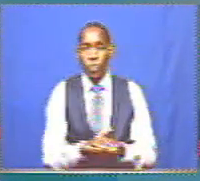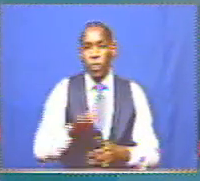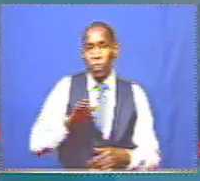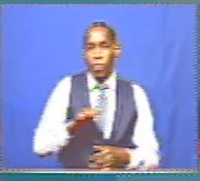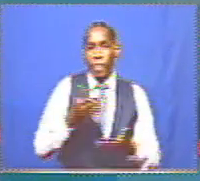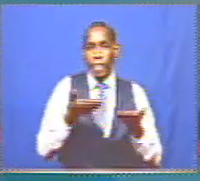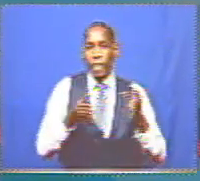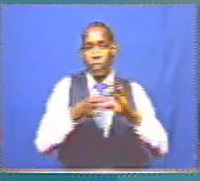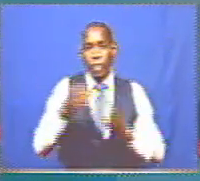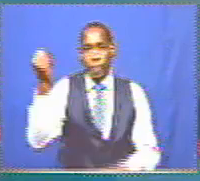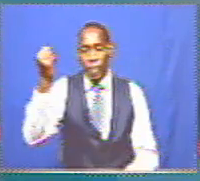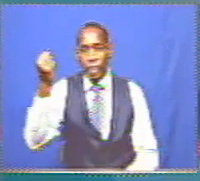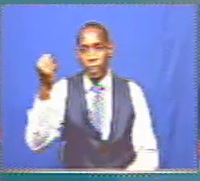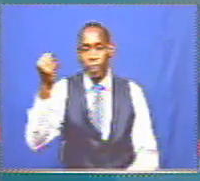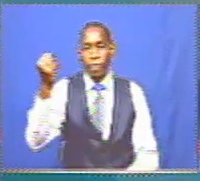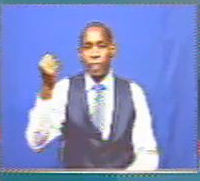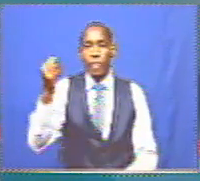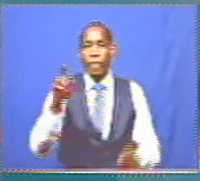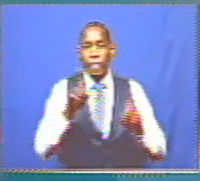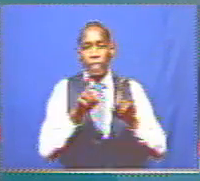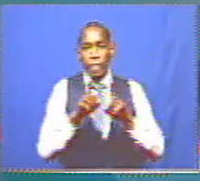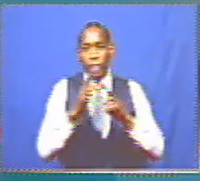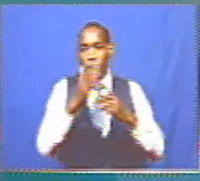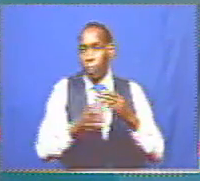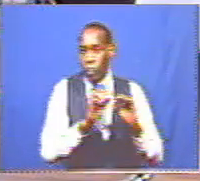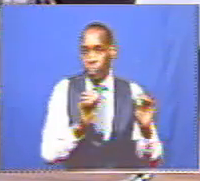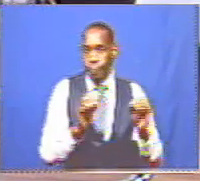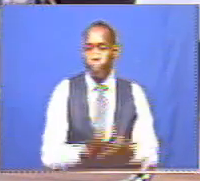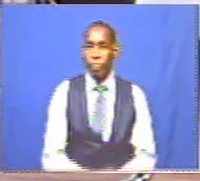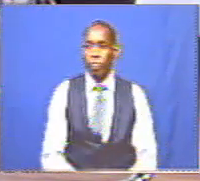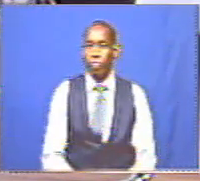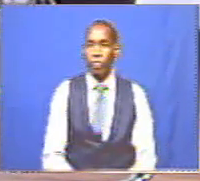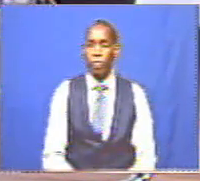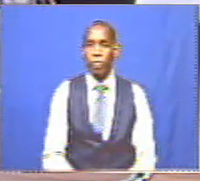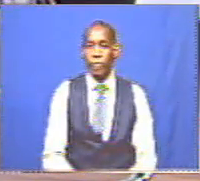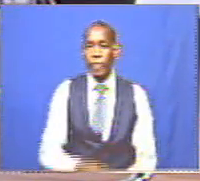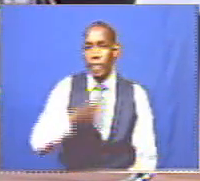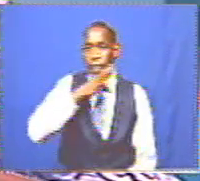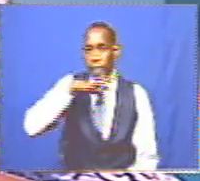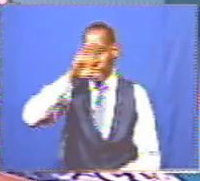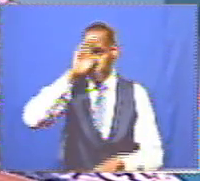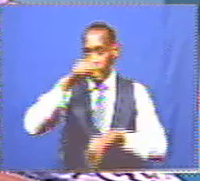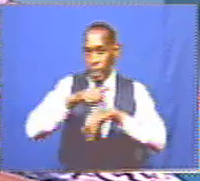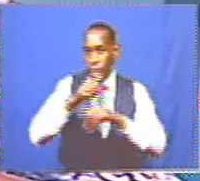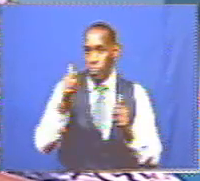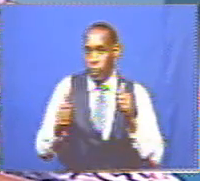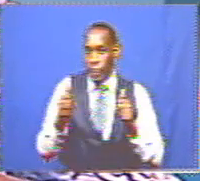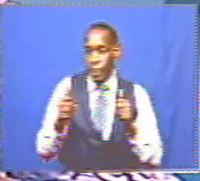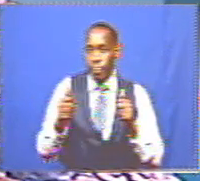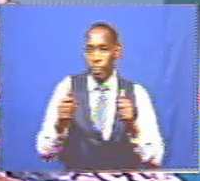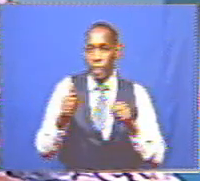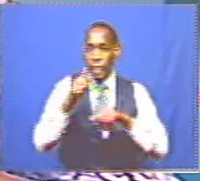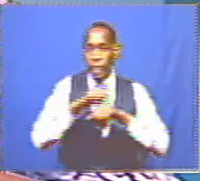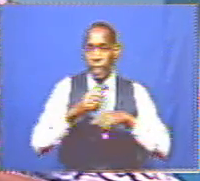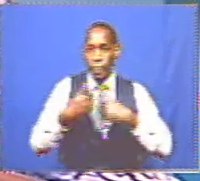in politics, and you've not mentioned that you've stopped. Right. You know? I think my lowest moment was when we were giving